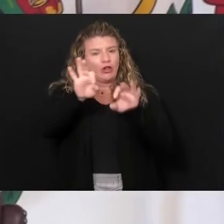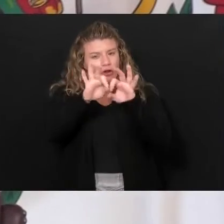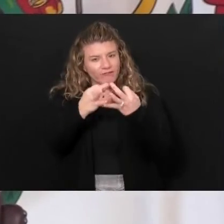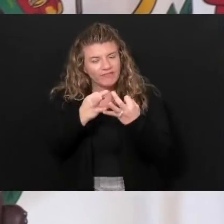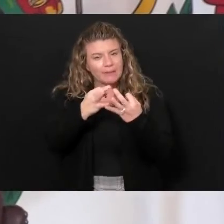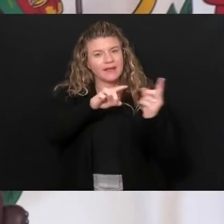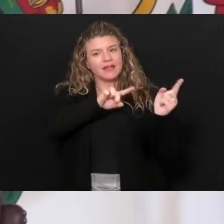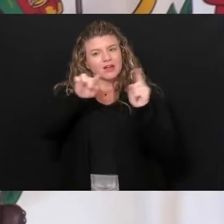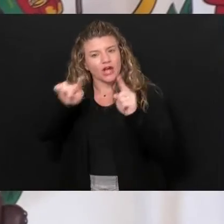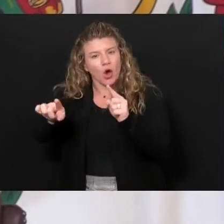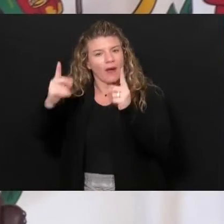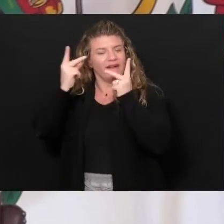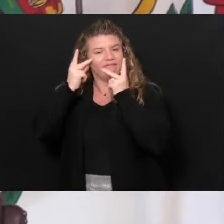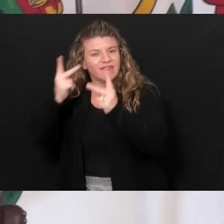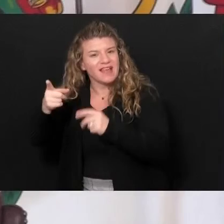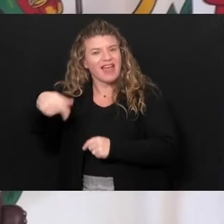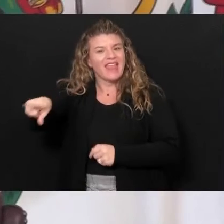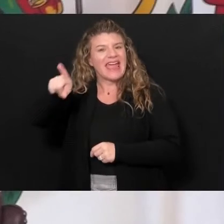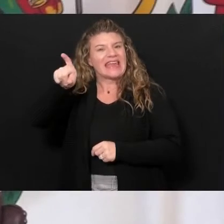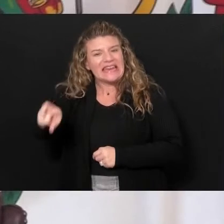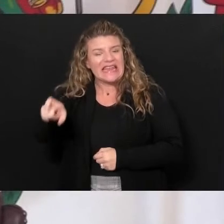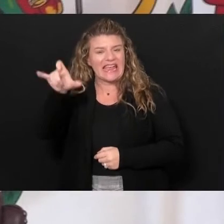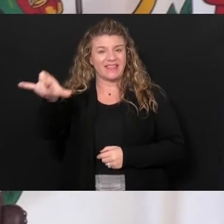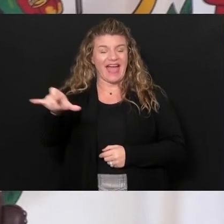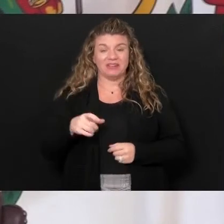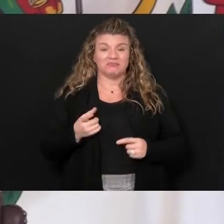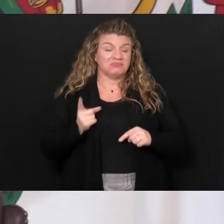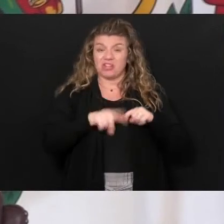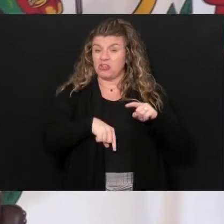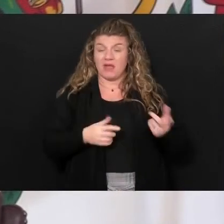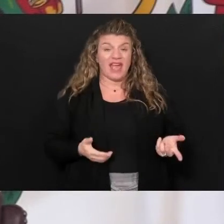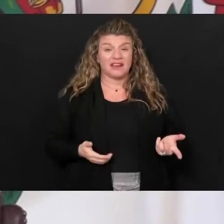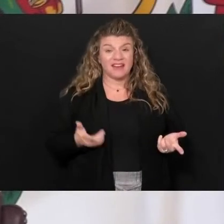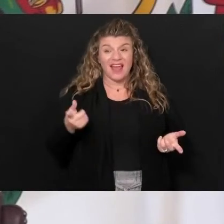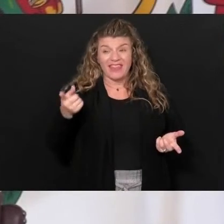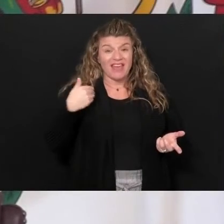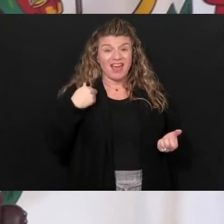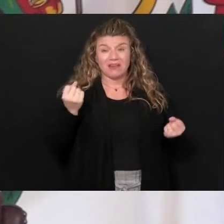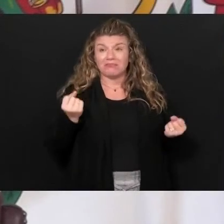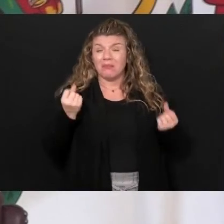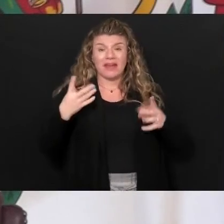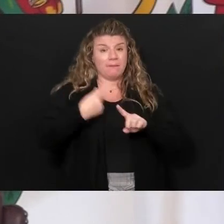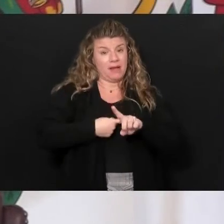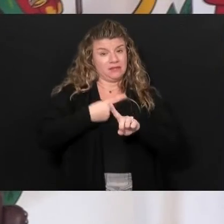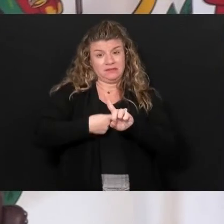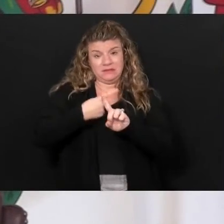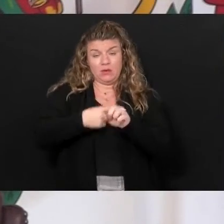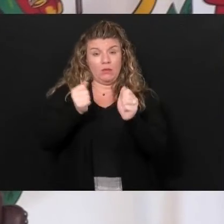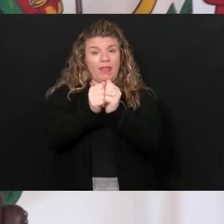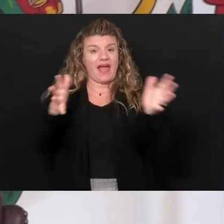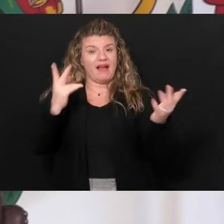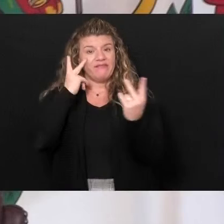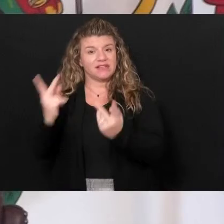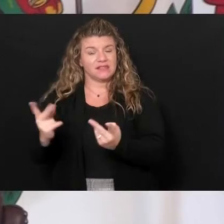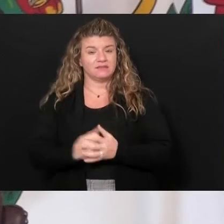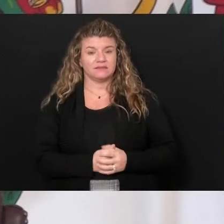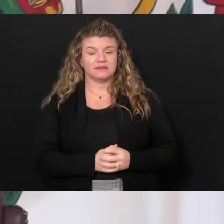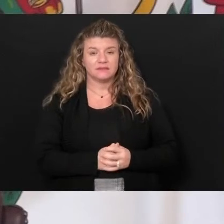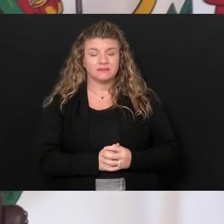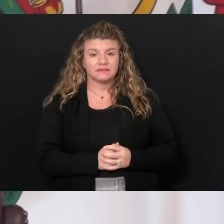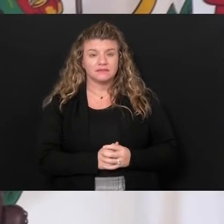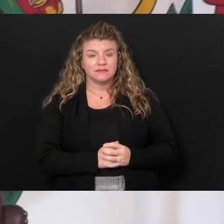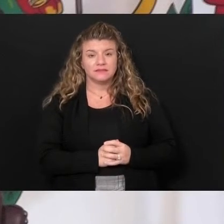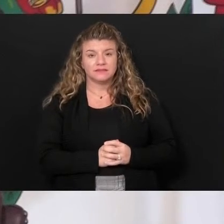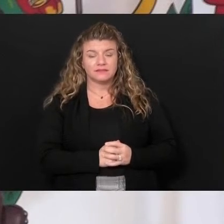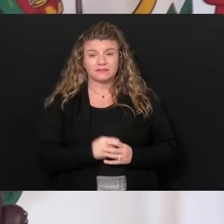to be able to come and see them? And maybe it's been months upon months upon months, and they can't